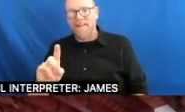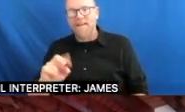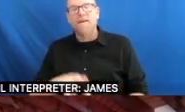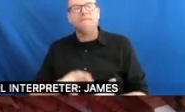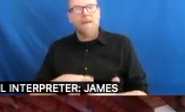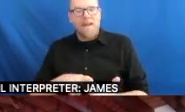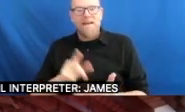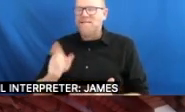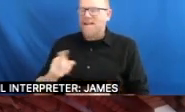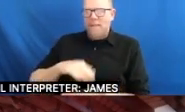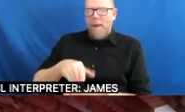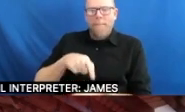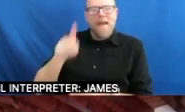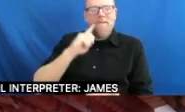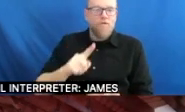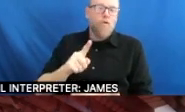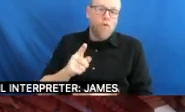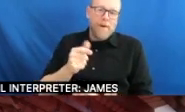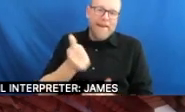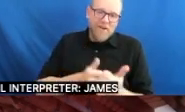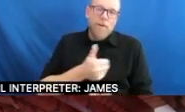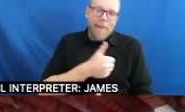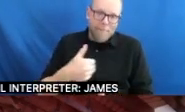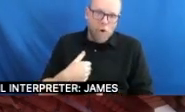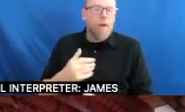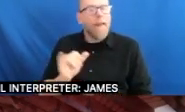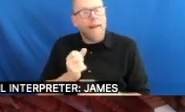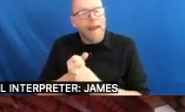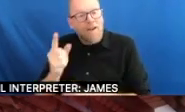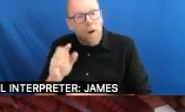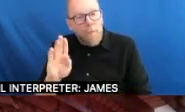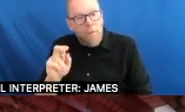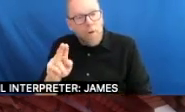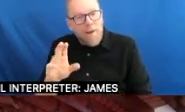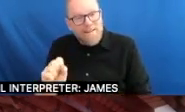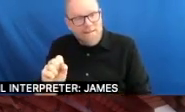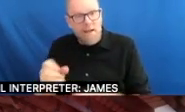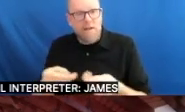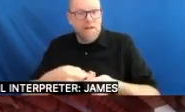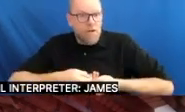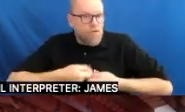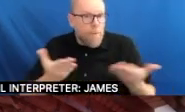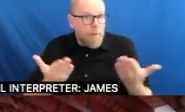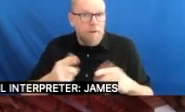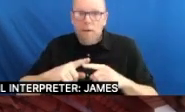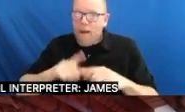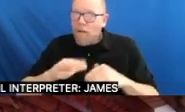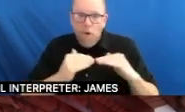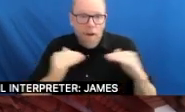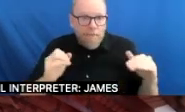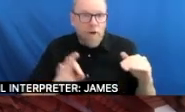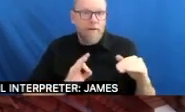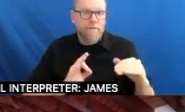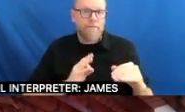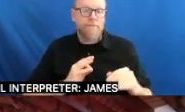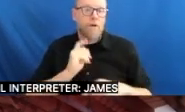members, sort of like an annual bonus. And that's distributed based on their contribution and participation